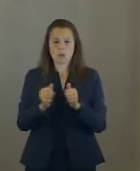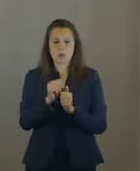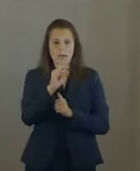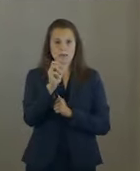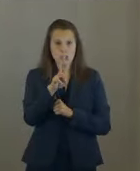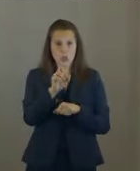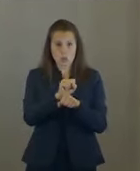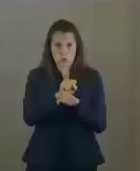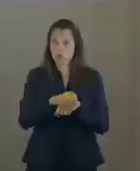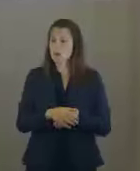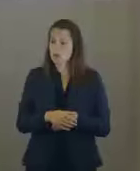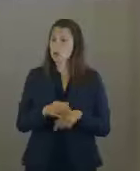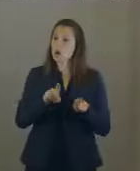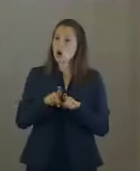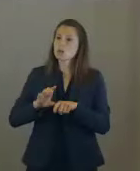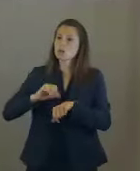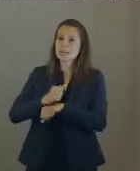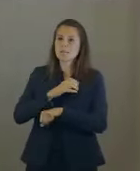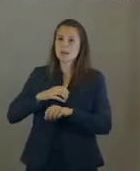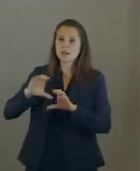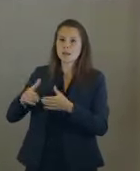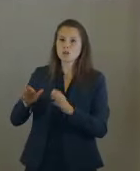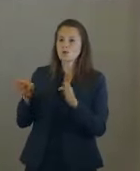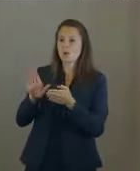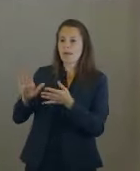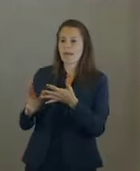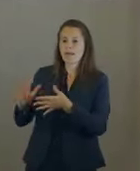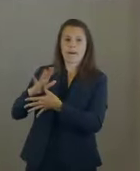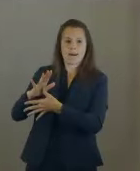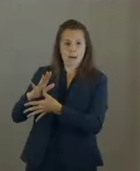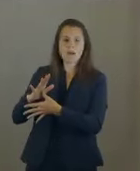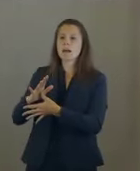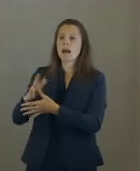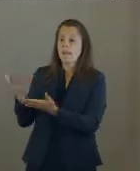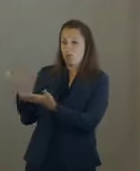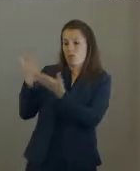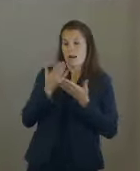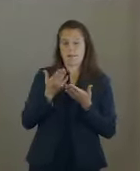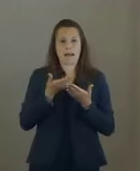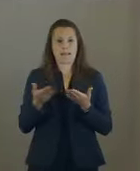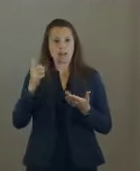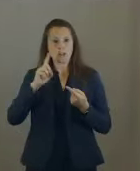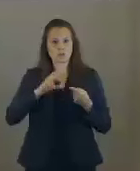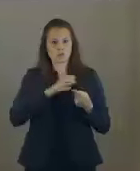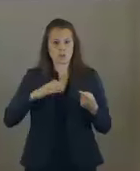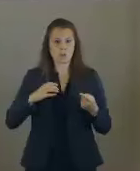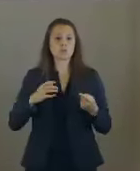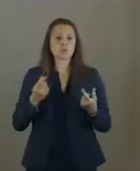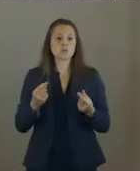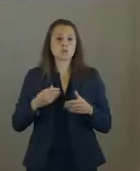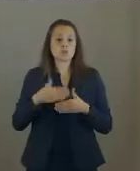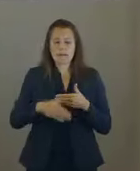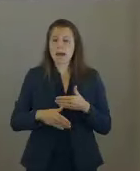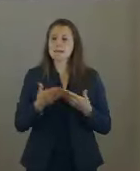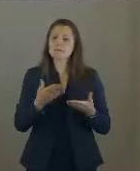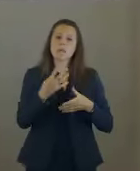department. Additionally, we have formed committees to take the lead and focus on their assigned priority and bring recommendations to the commission regarding next steps, which may include